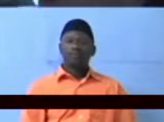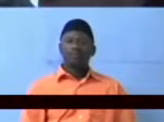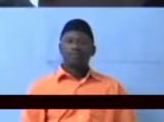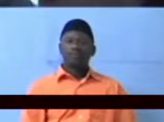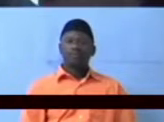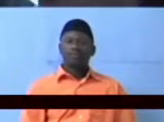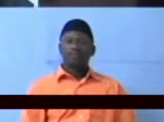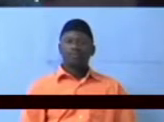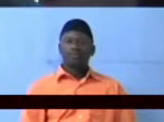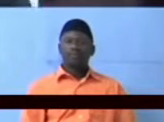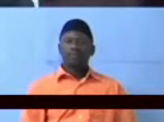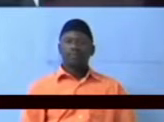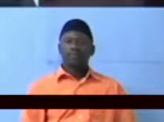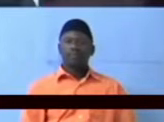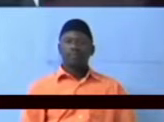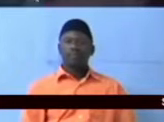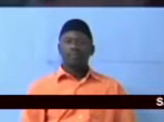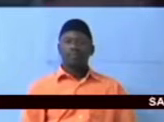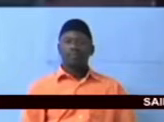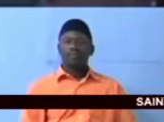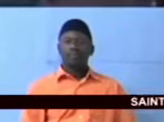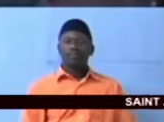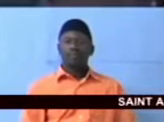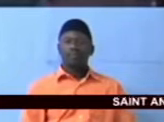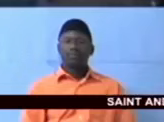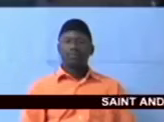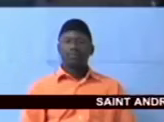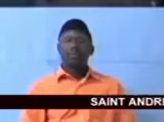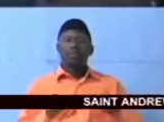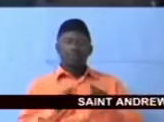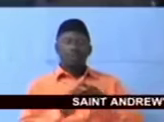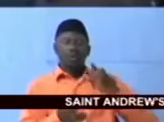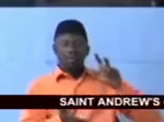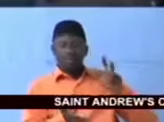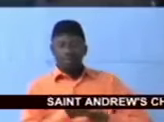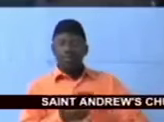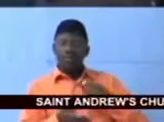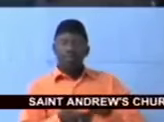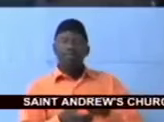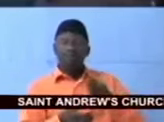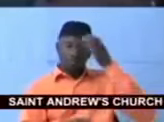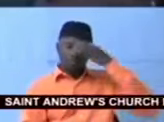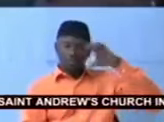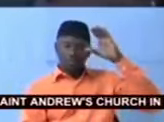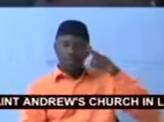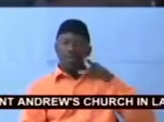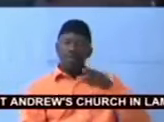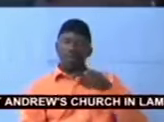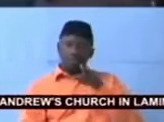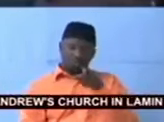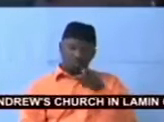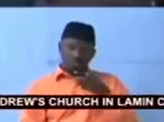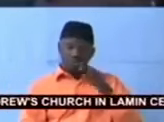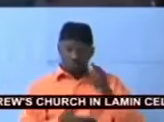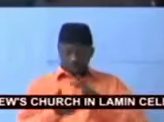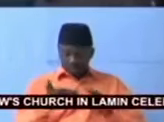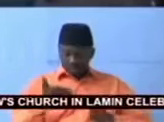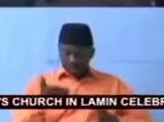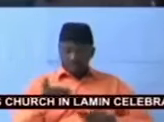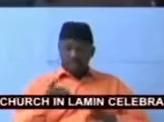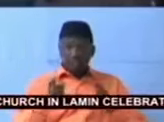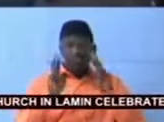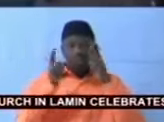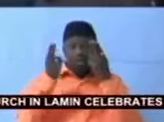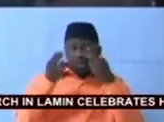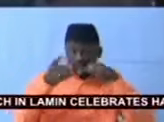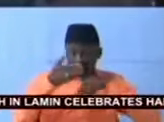Go ahead. With the permission of the commission, I would like you to read the subject of that letter. Dama bëgga nak nga jangal ñu li